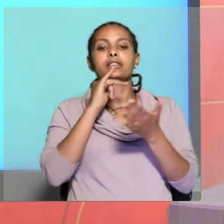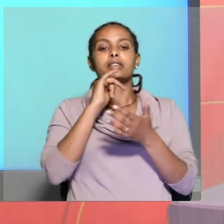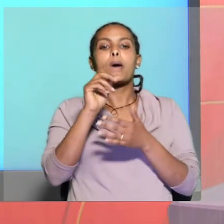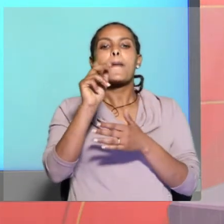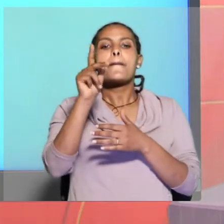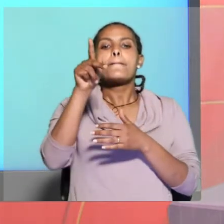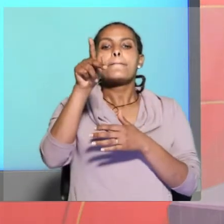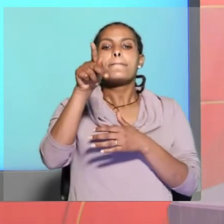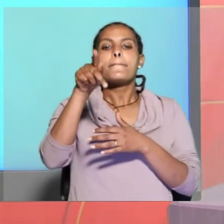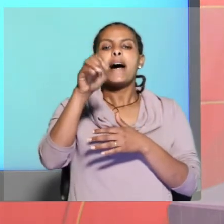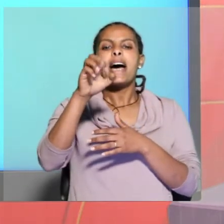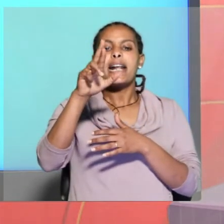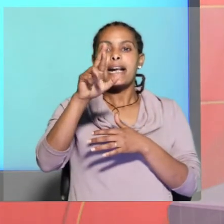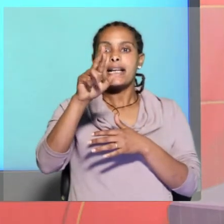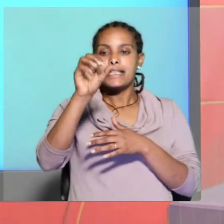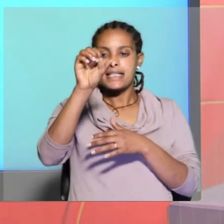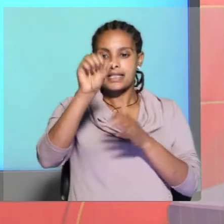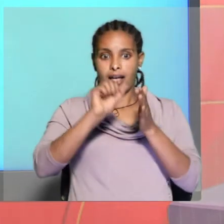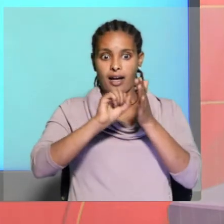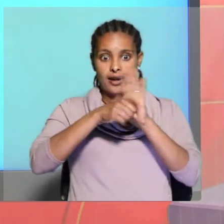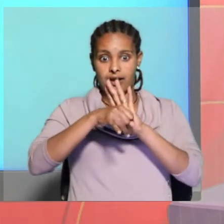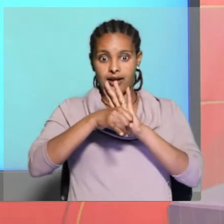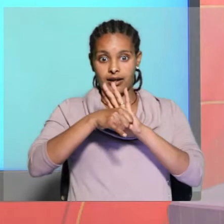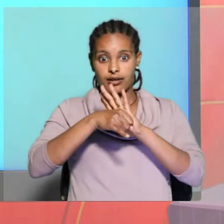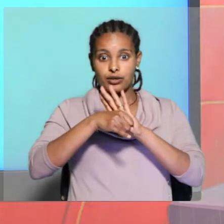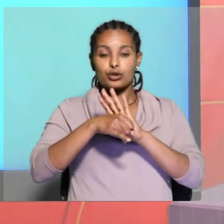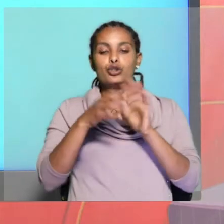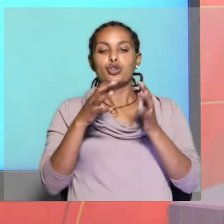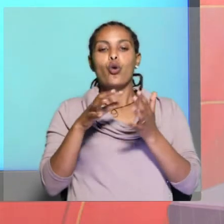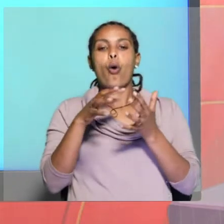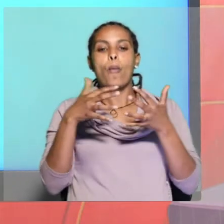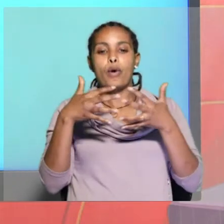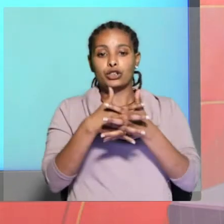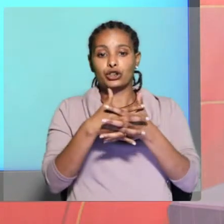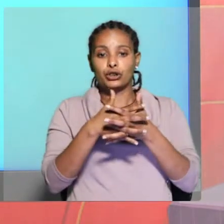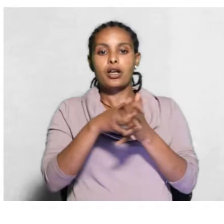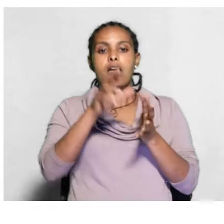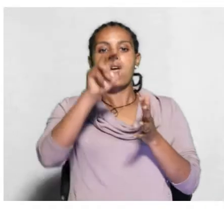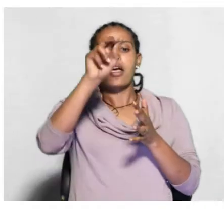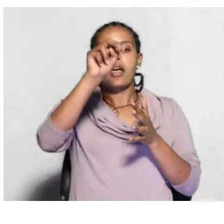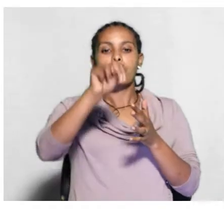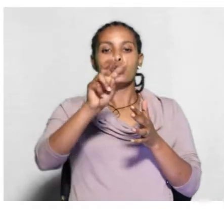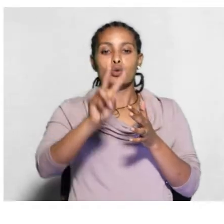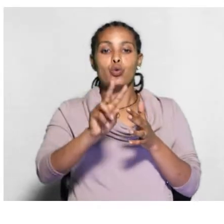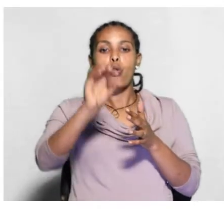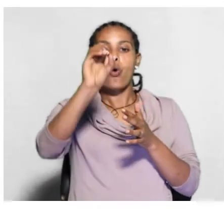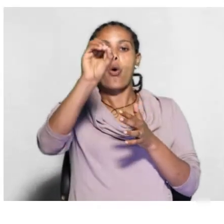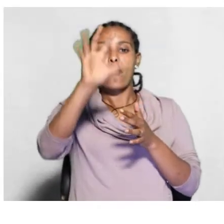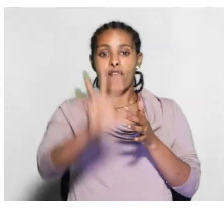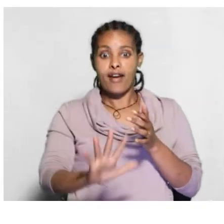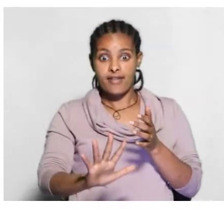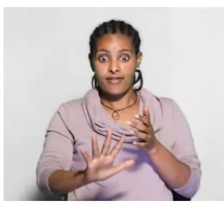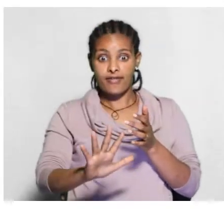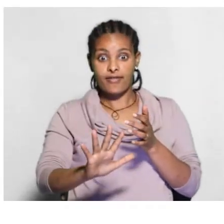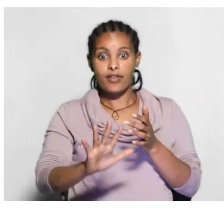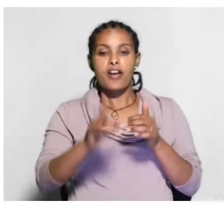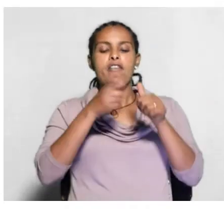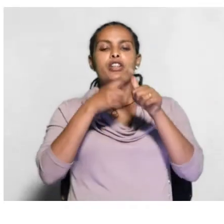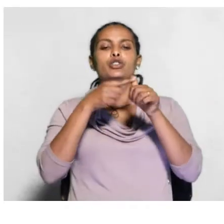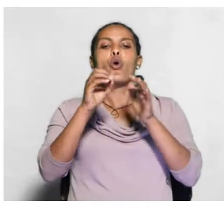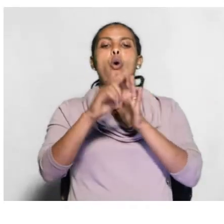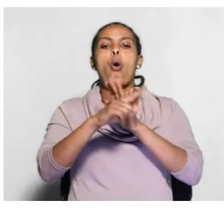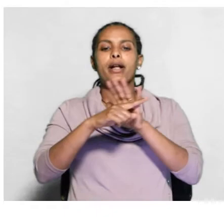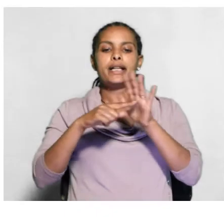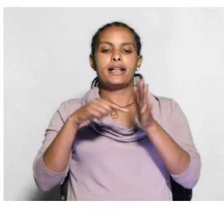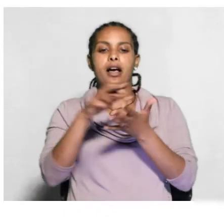per second. Therefore, decomposition of dinitrogen pentoxide is a first order